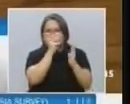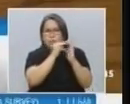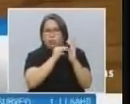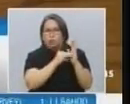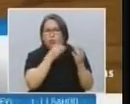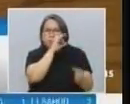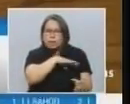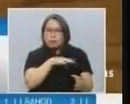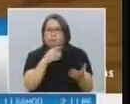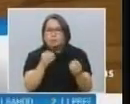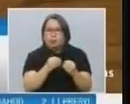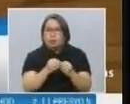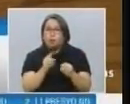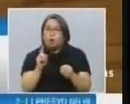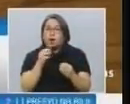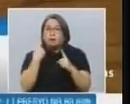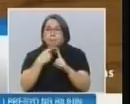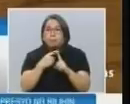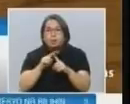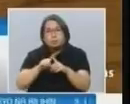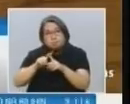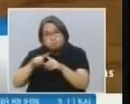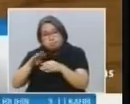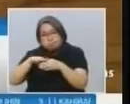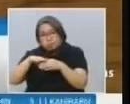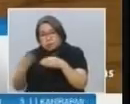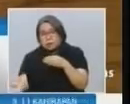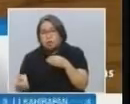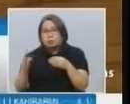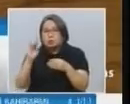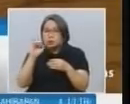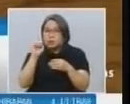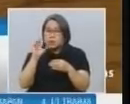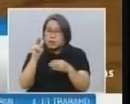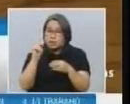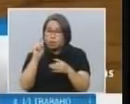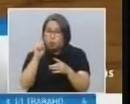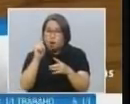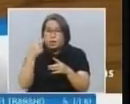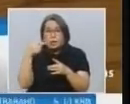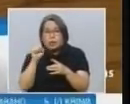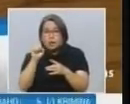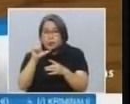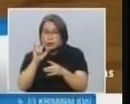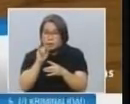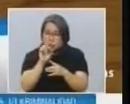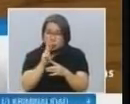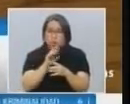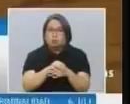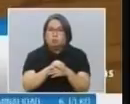the 1 peso discount per liter in gas stations, we have also started releasing